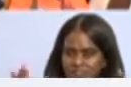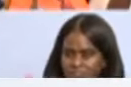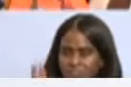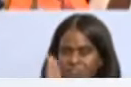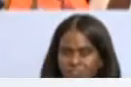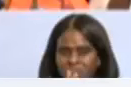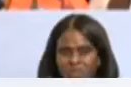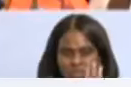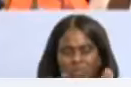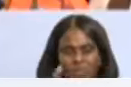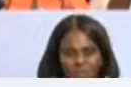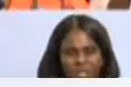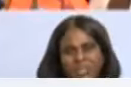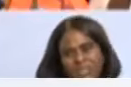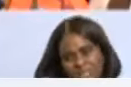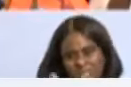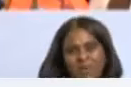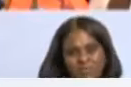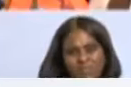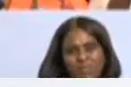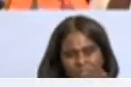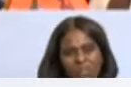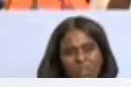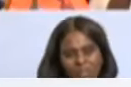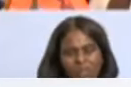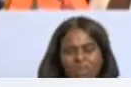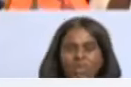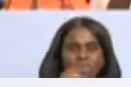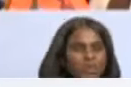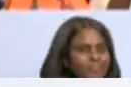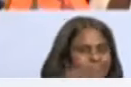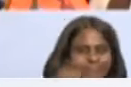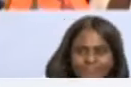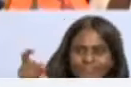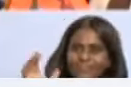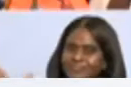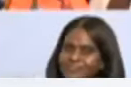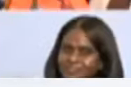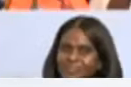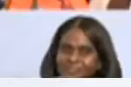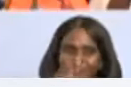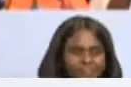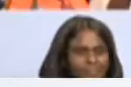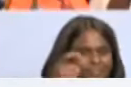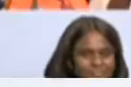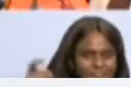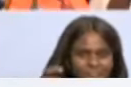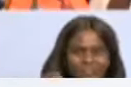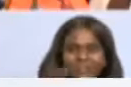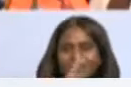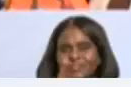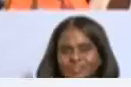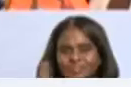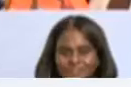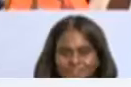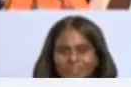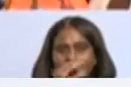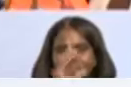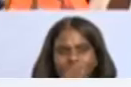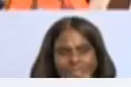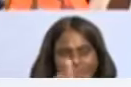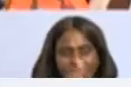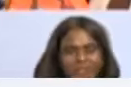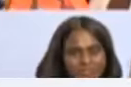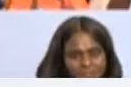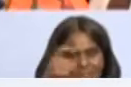to be deliberate. You are not injuring UPND. You are not injuring HH or the Speaker. You are injuring